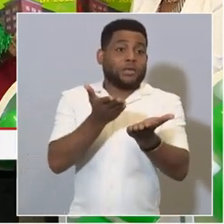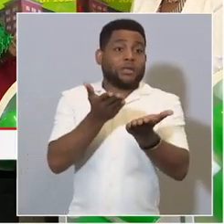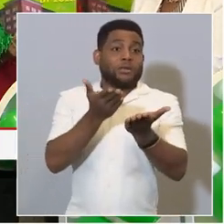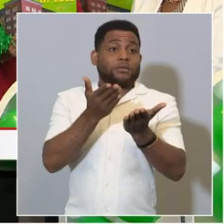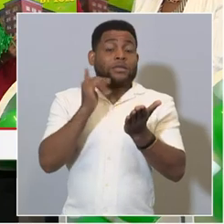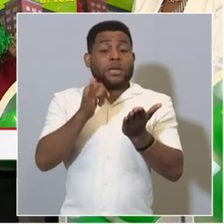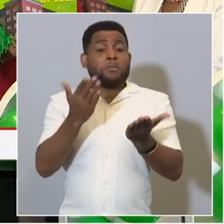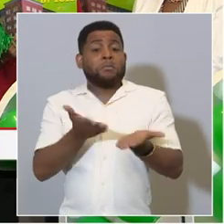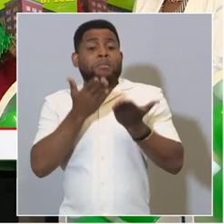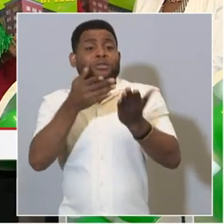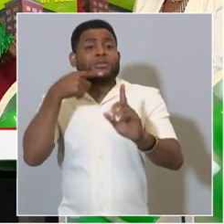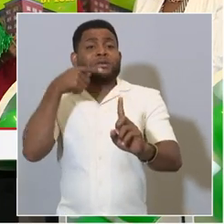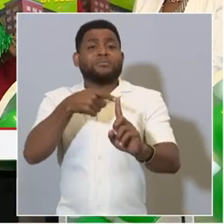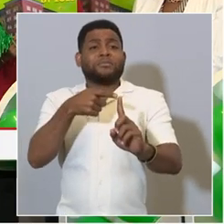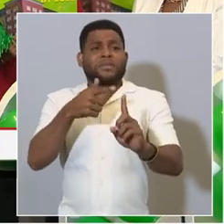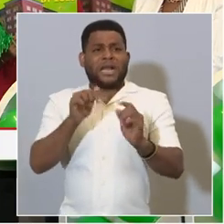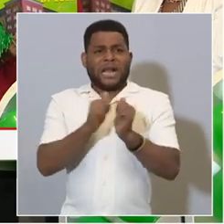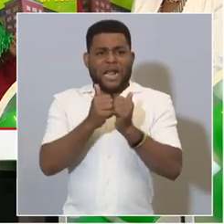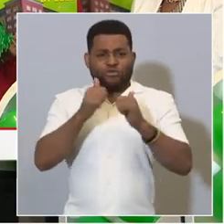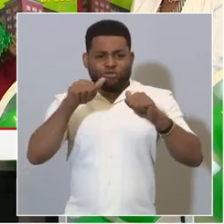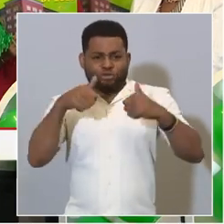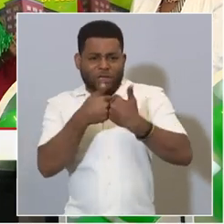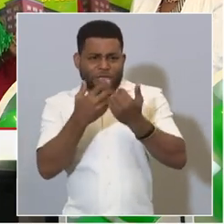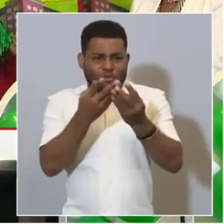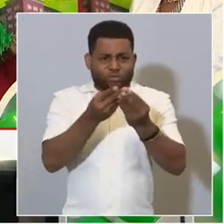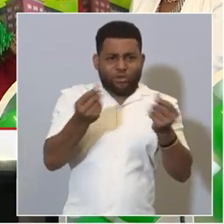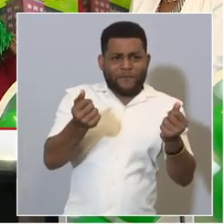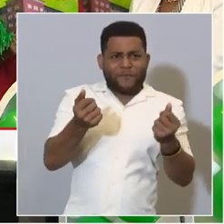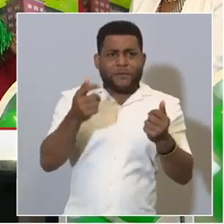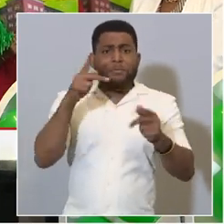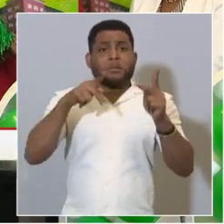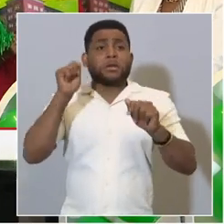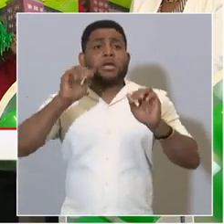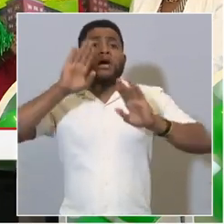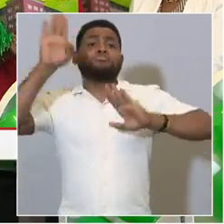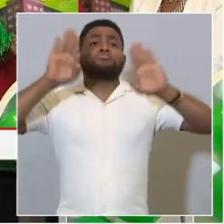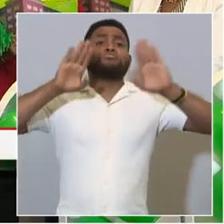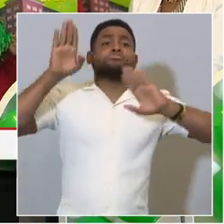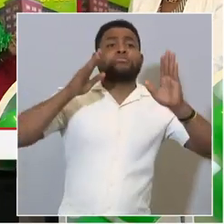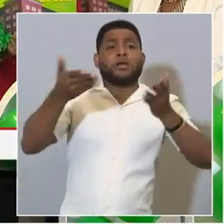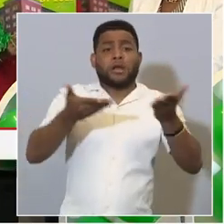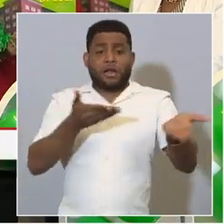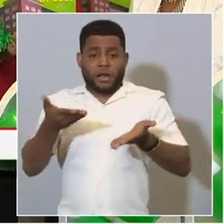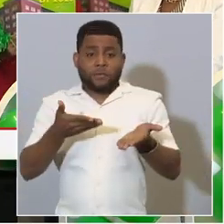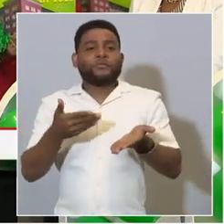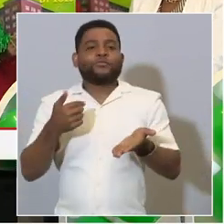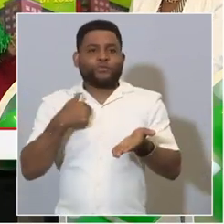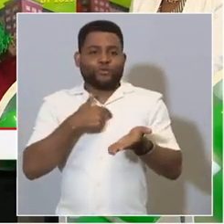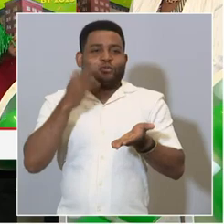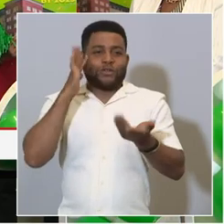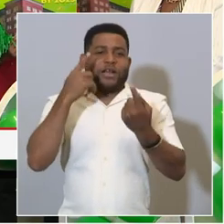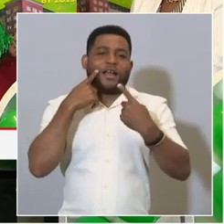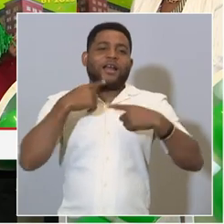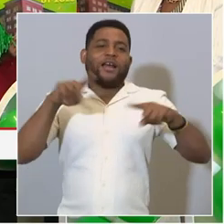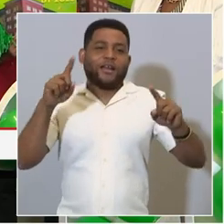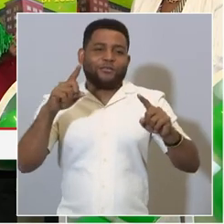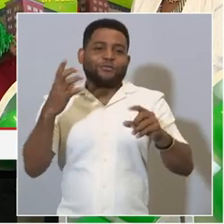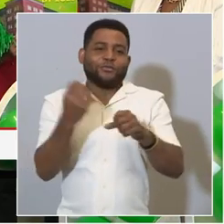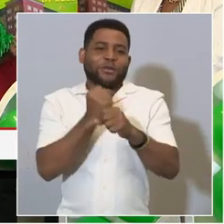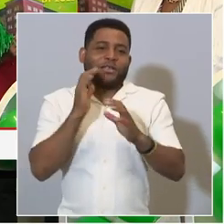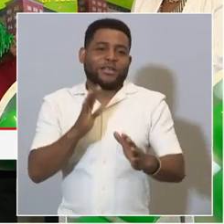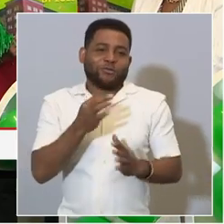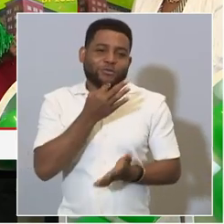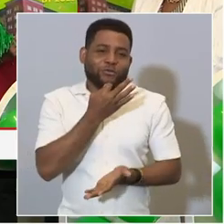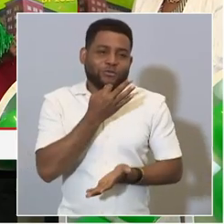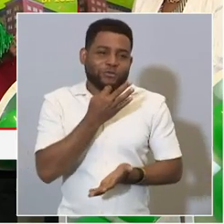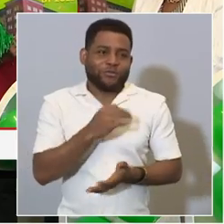and challenges within the housing ecosystem that affordable housing partners are currently facing. So stay tuned for our announcement and for more